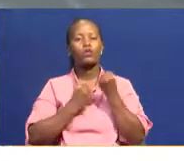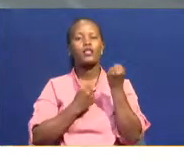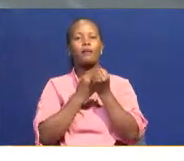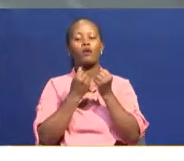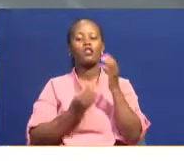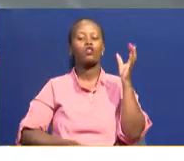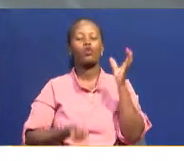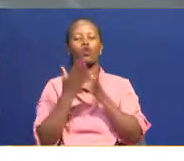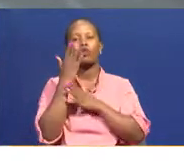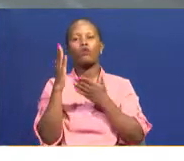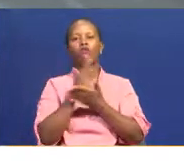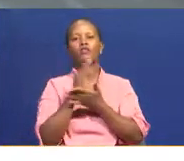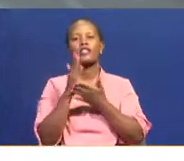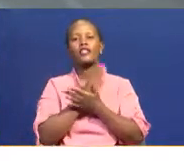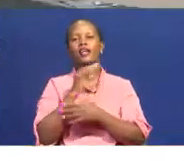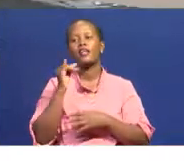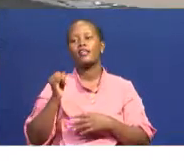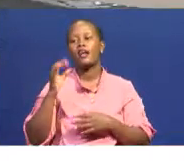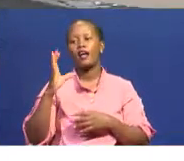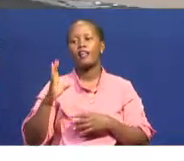ICT sector.